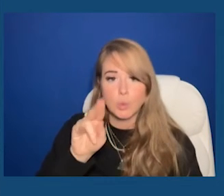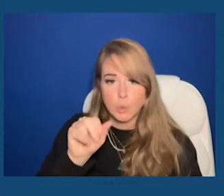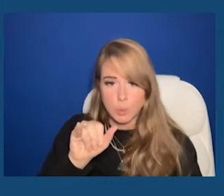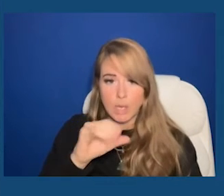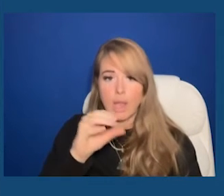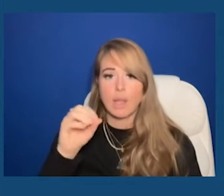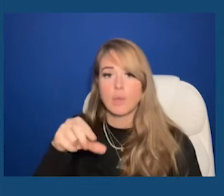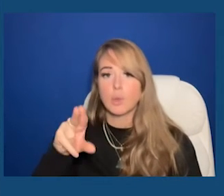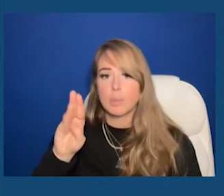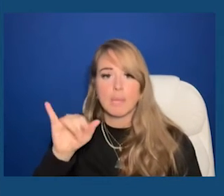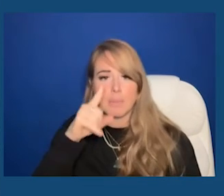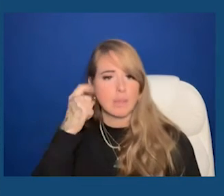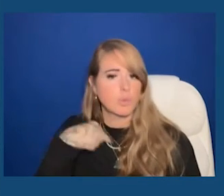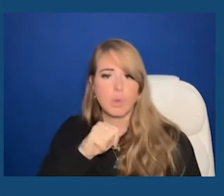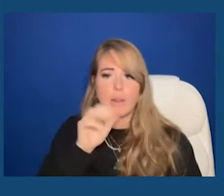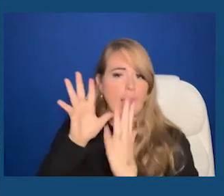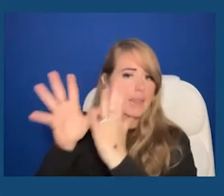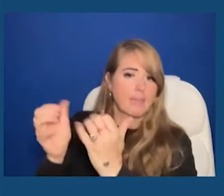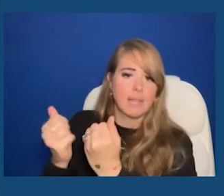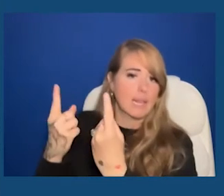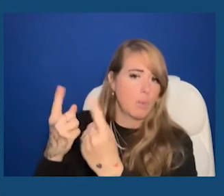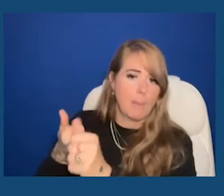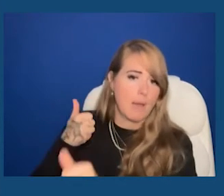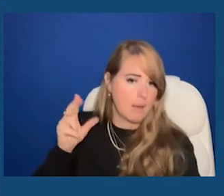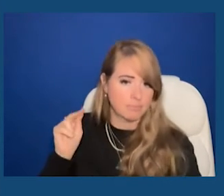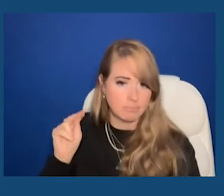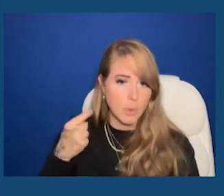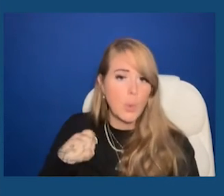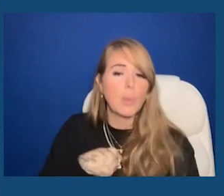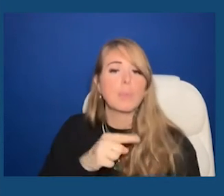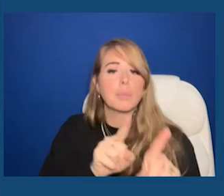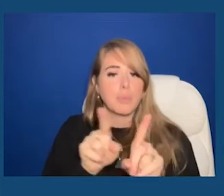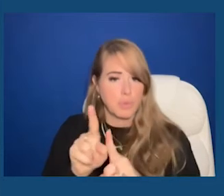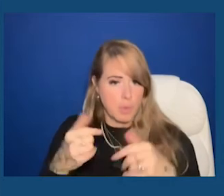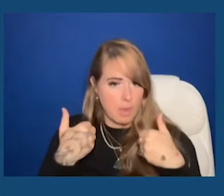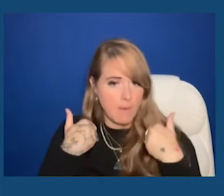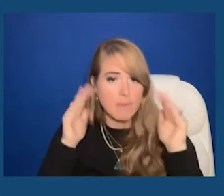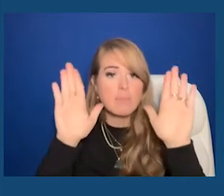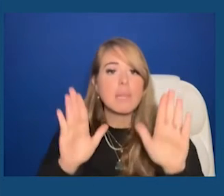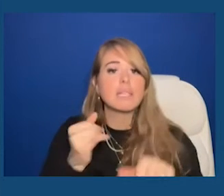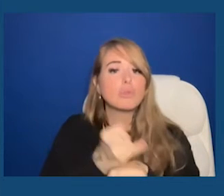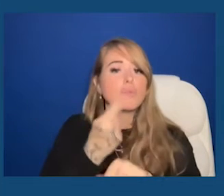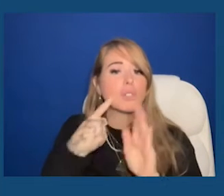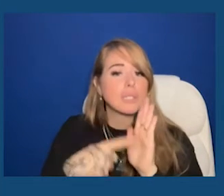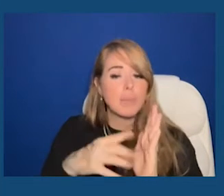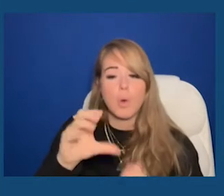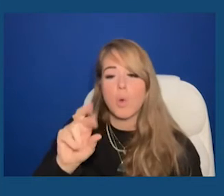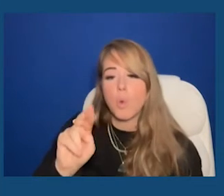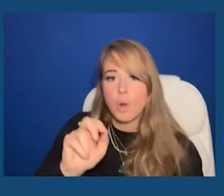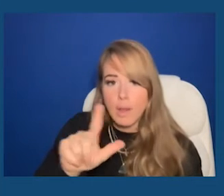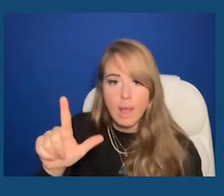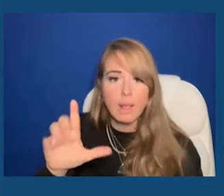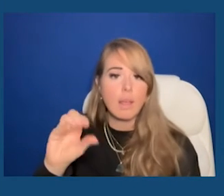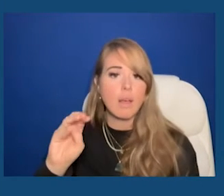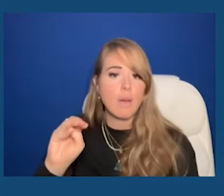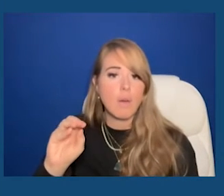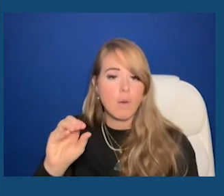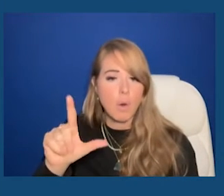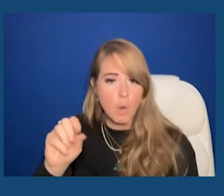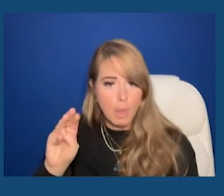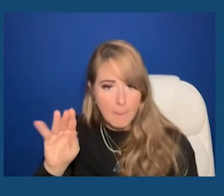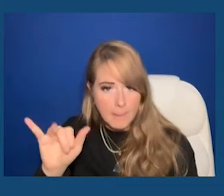not leaving anyone behind. We also have great institutions like Cornell, RPI, Columbia,